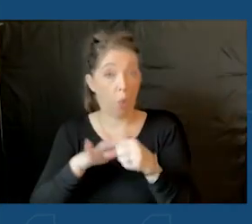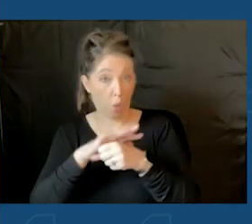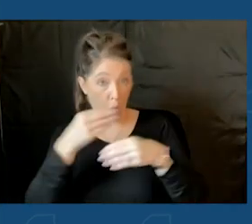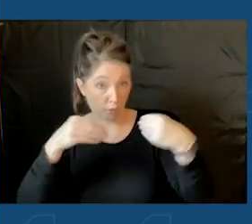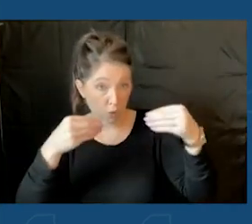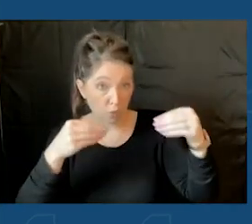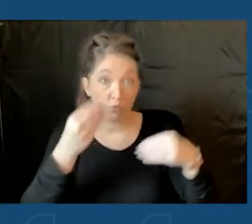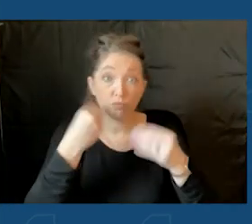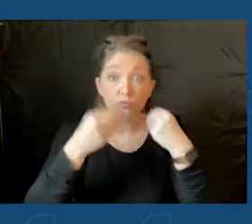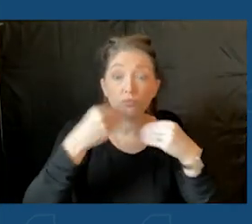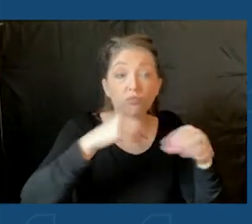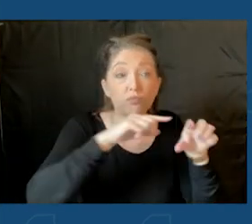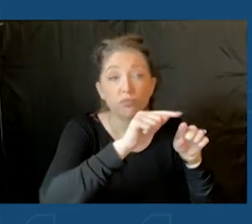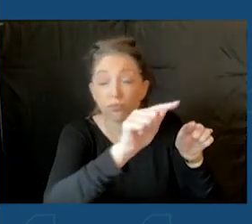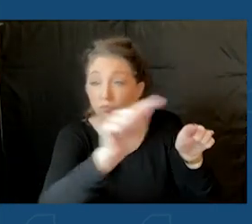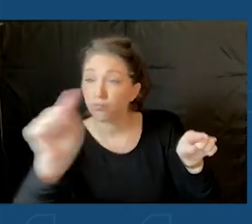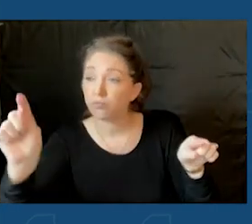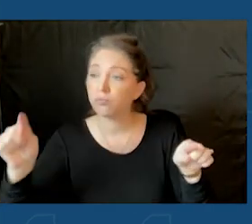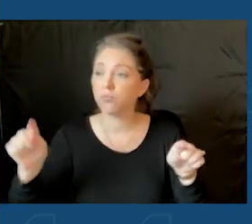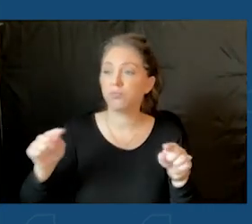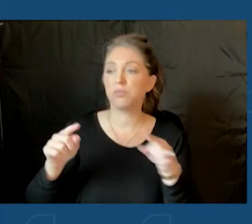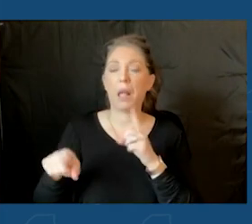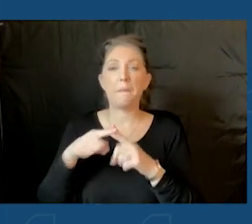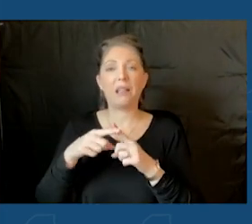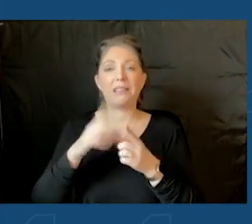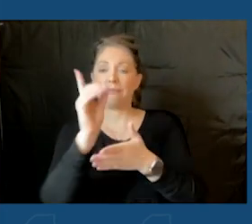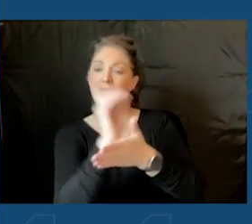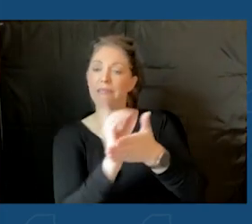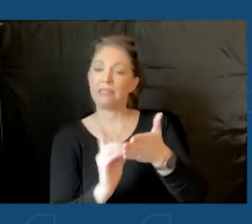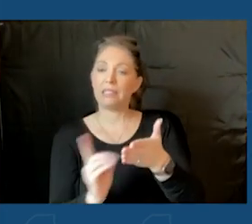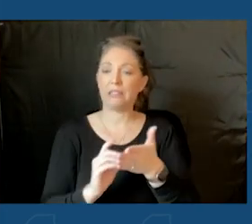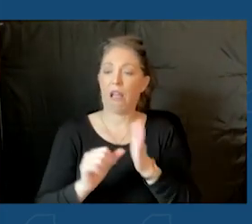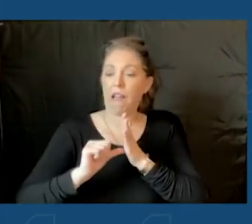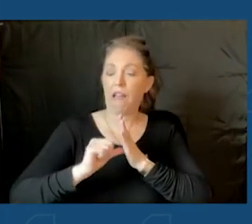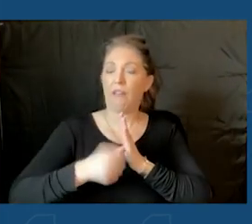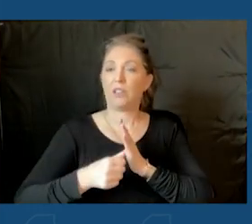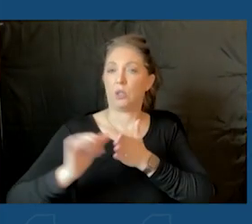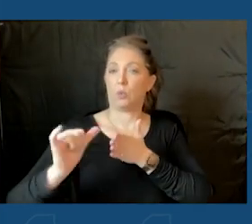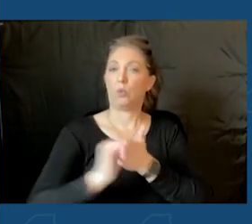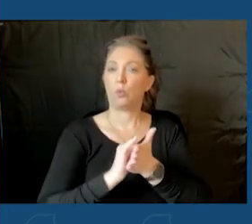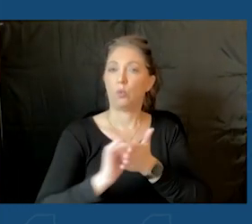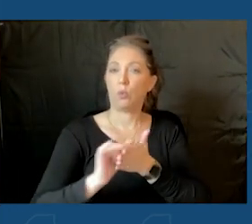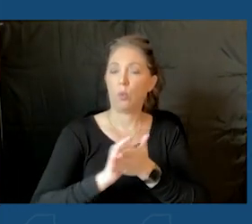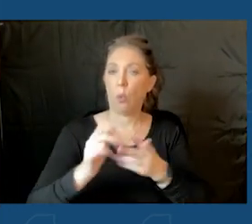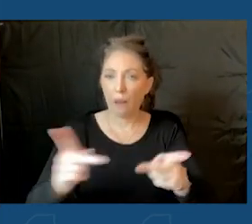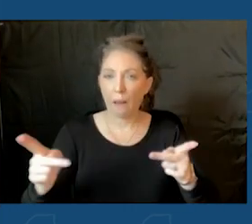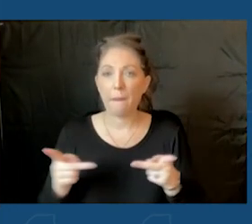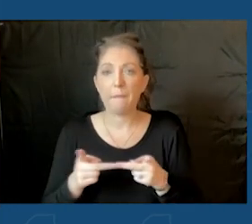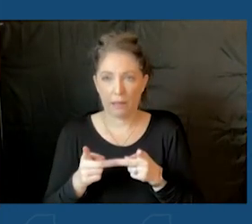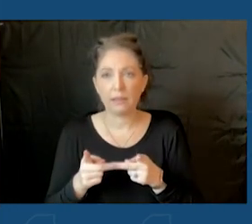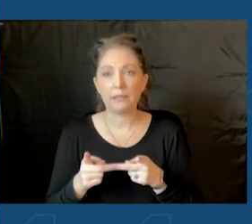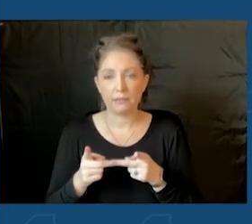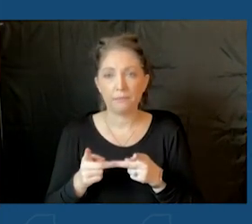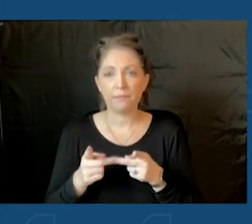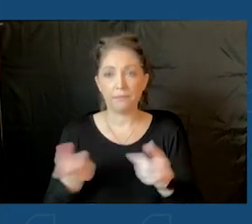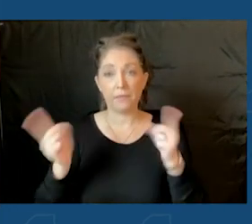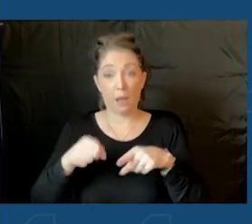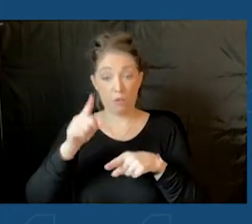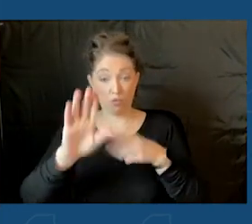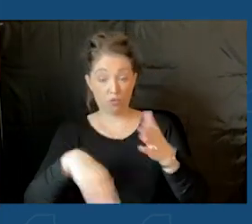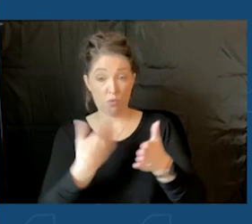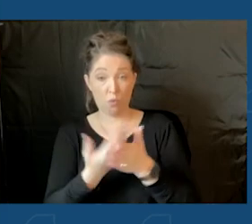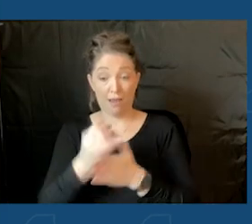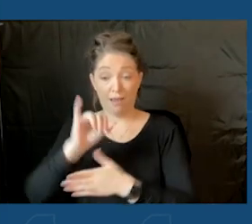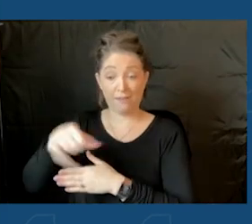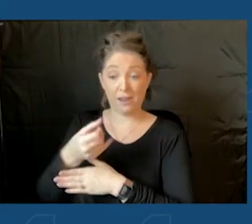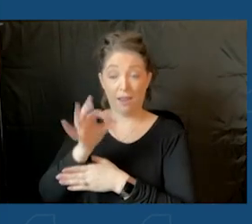design emphasis on a local New York sense of place, in the case of JFK. When you arrive at JFK, when